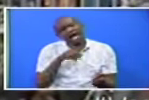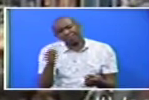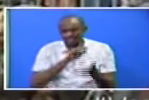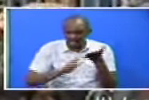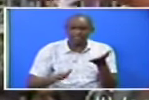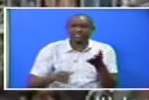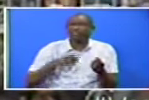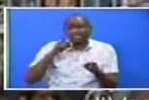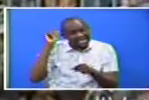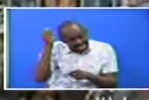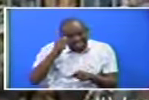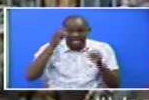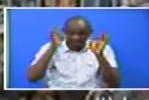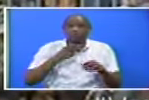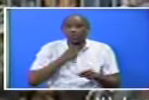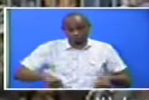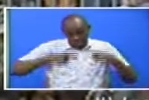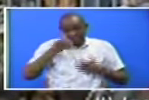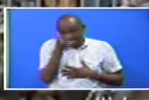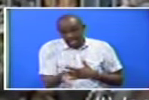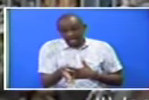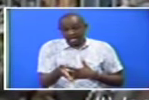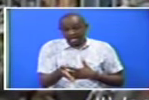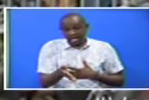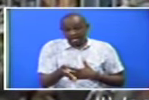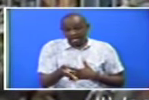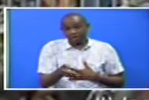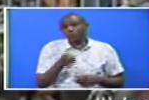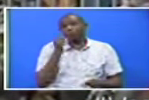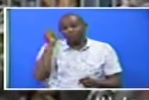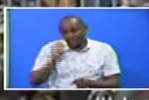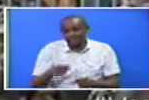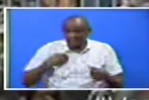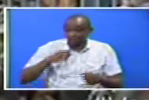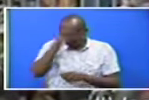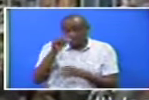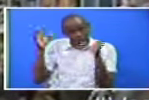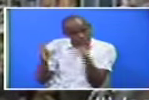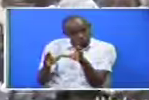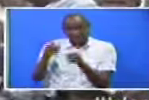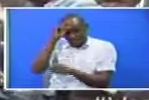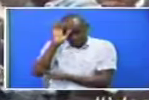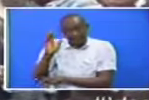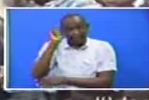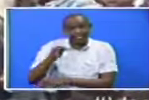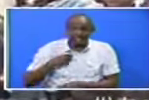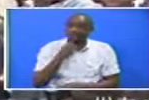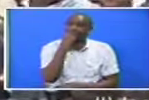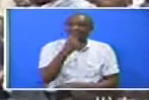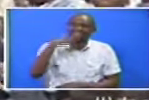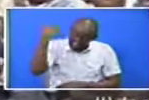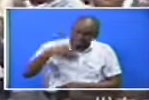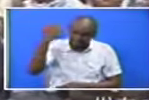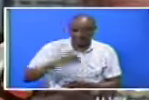So in Kenya to live, wewe kuishi Kenya hii, under Jubilee, lazima uwe na shilingi 500 kila